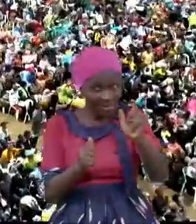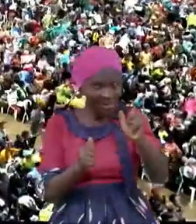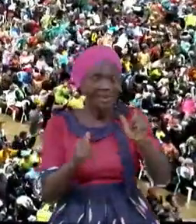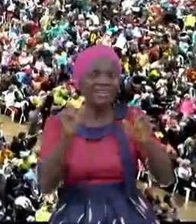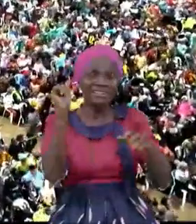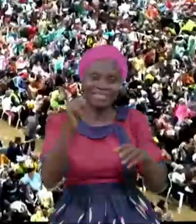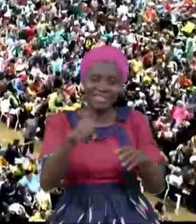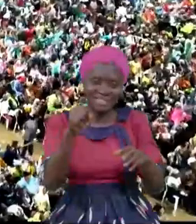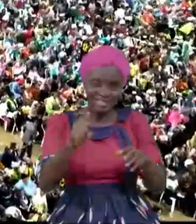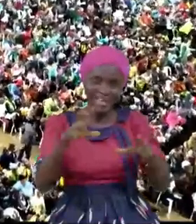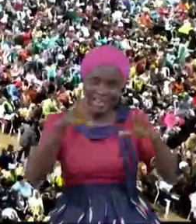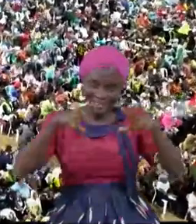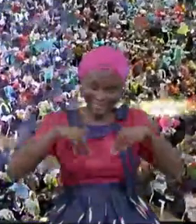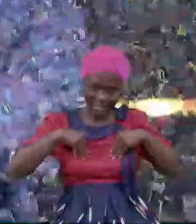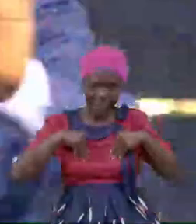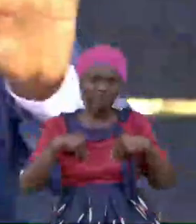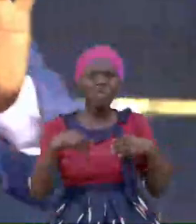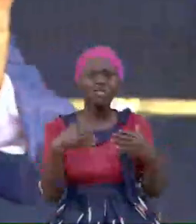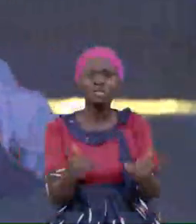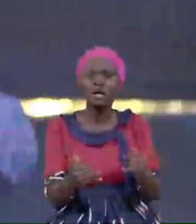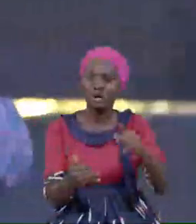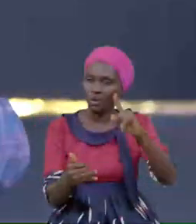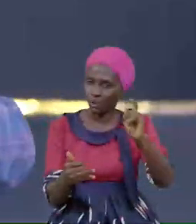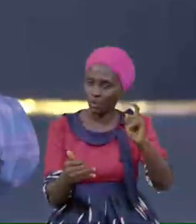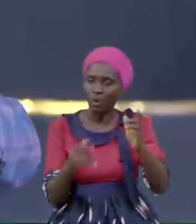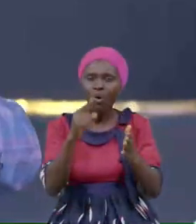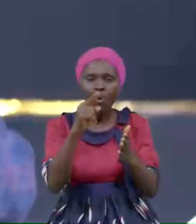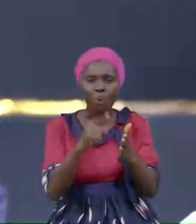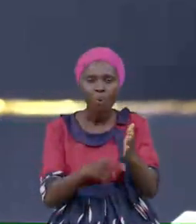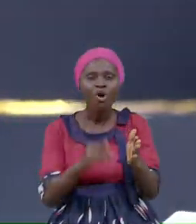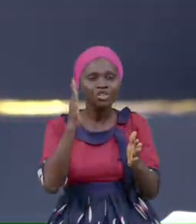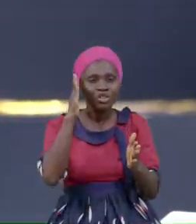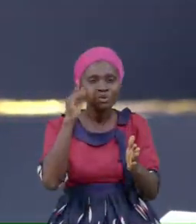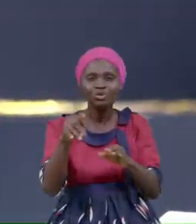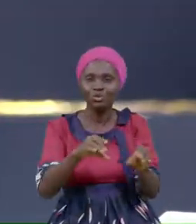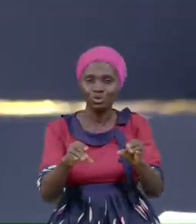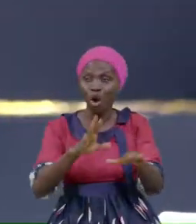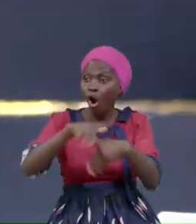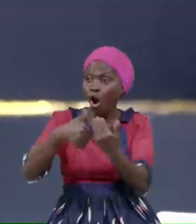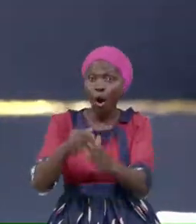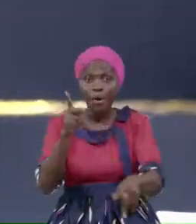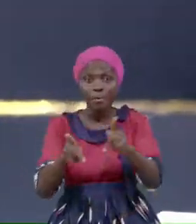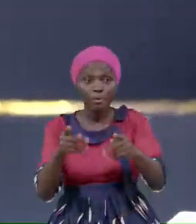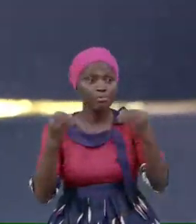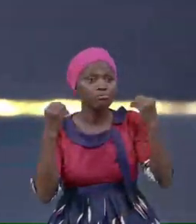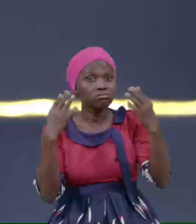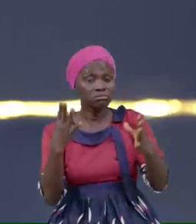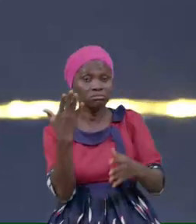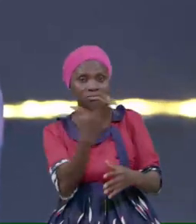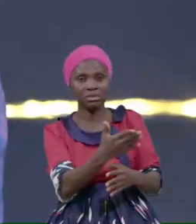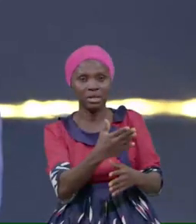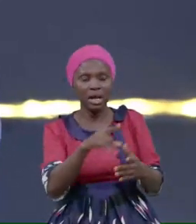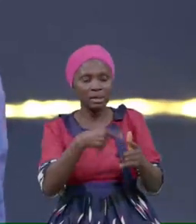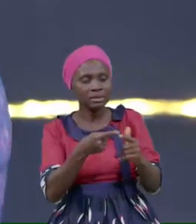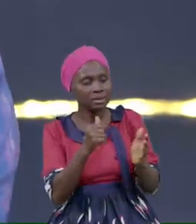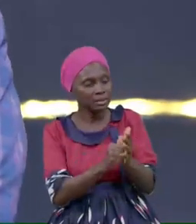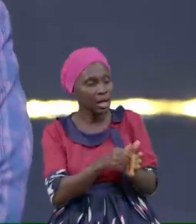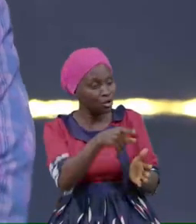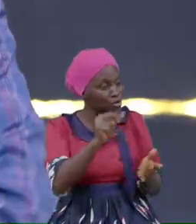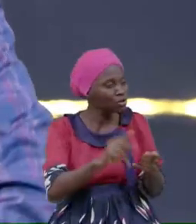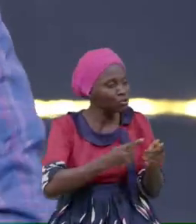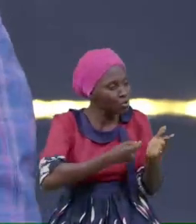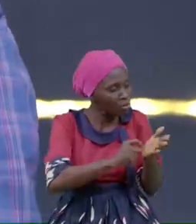Now, what do? All the people are there, and then it says, I need to write down your names, and I need to